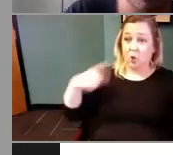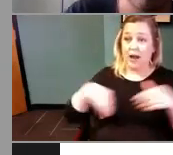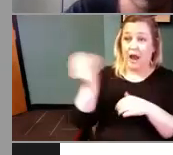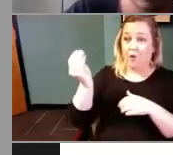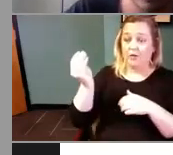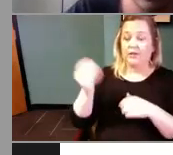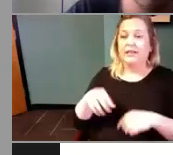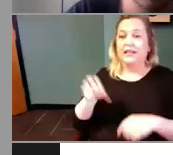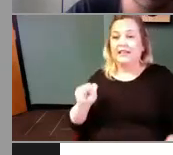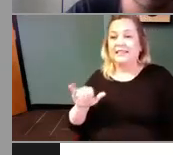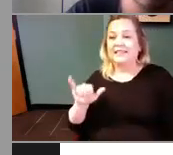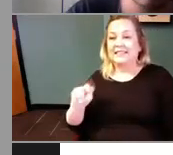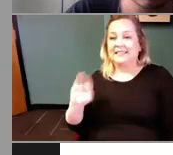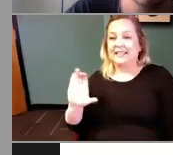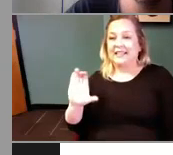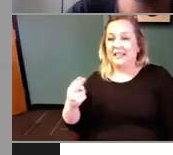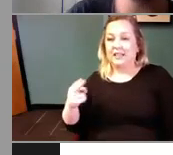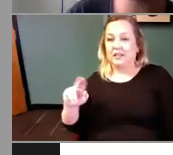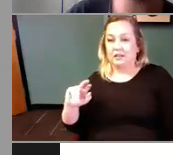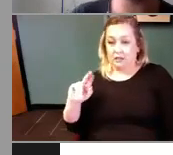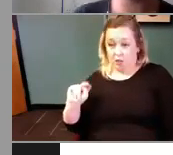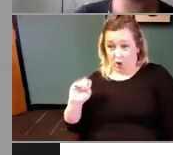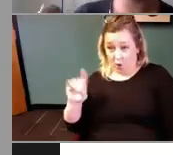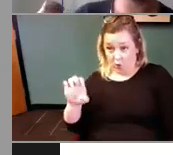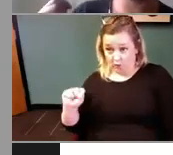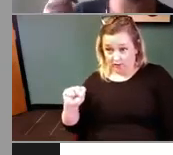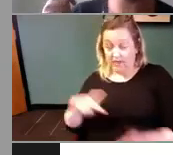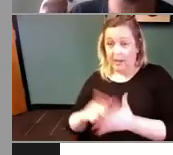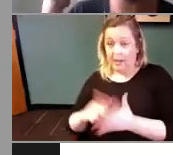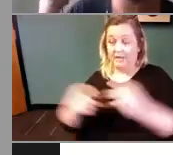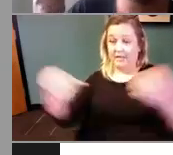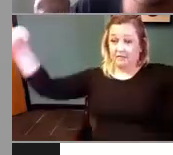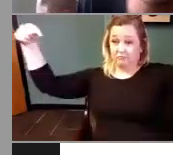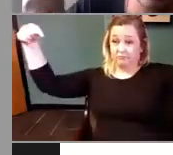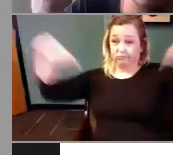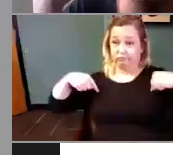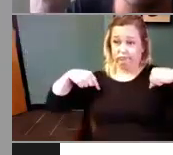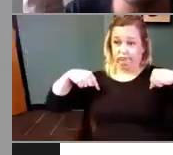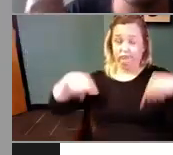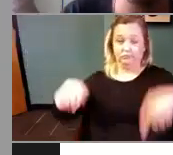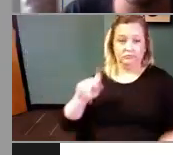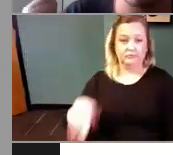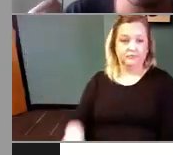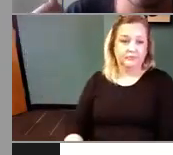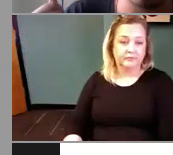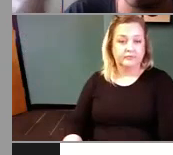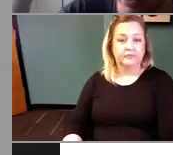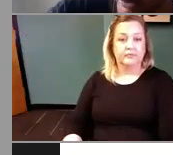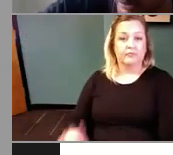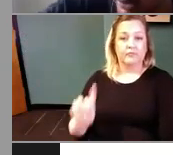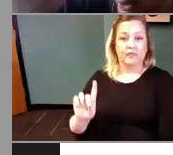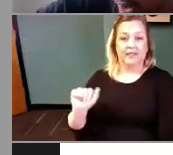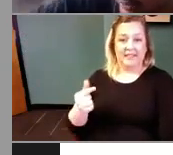node, right? So a DAG can be linearized by decreasing the post